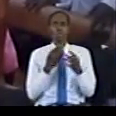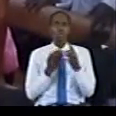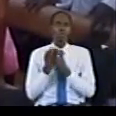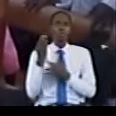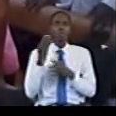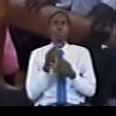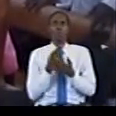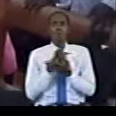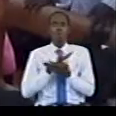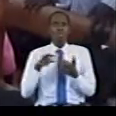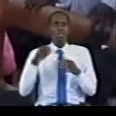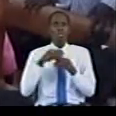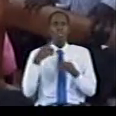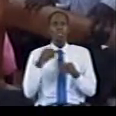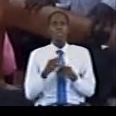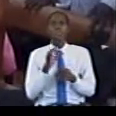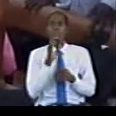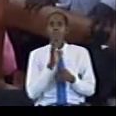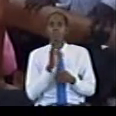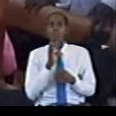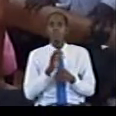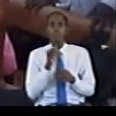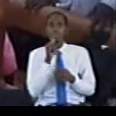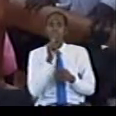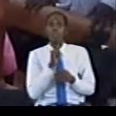secret, holy in the public,